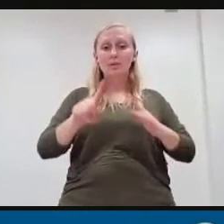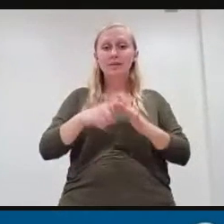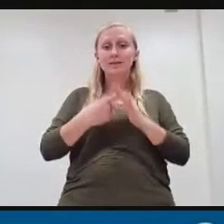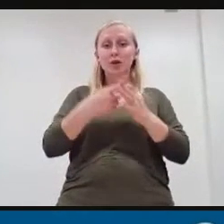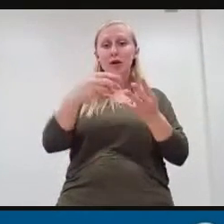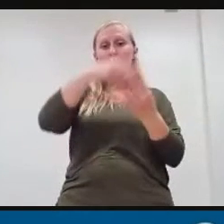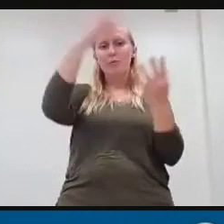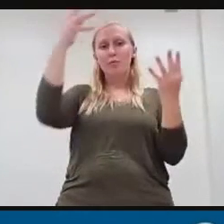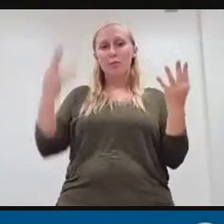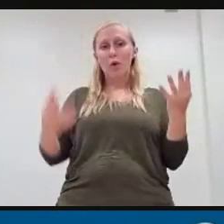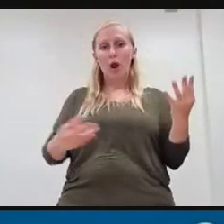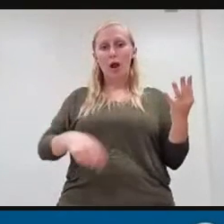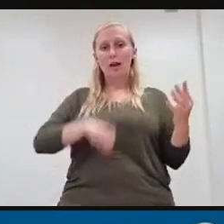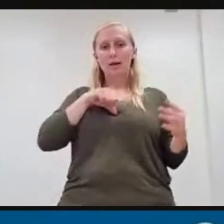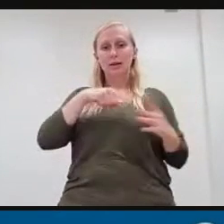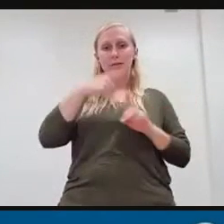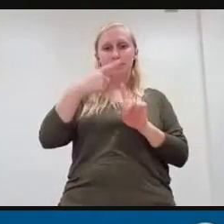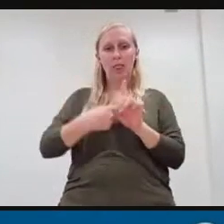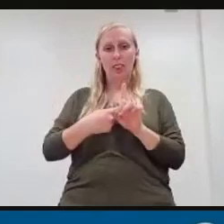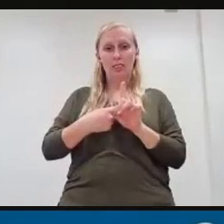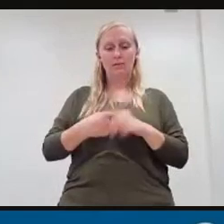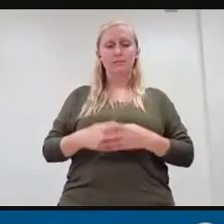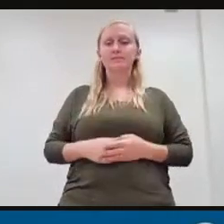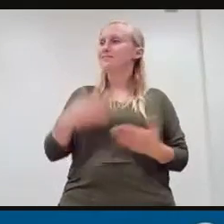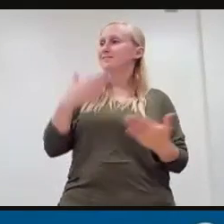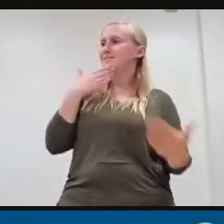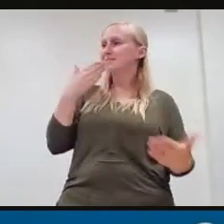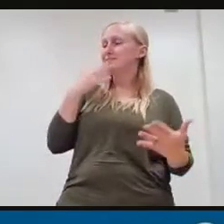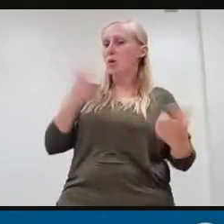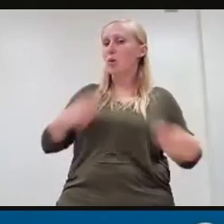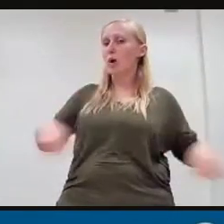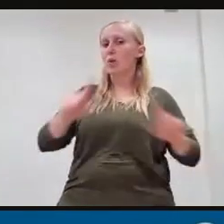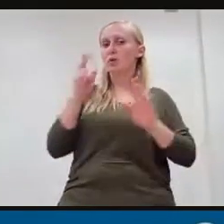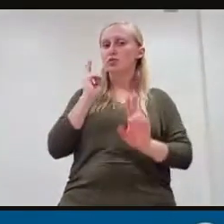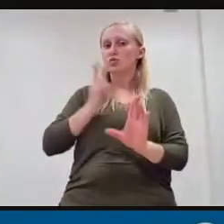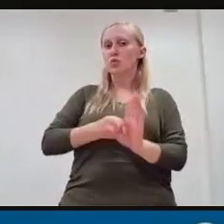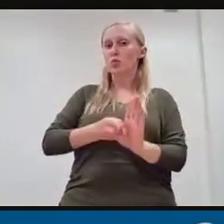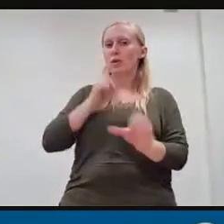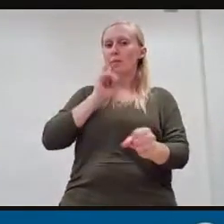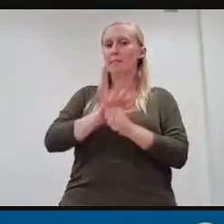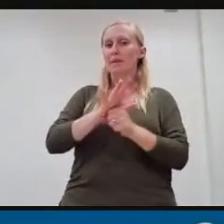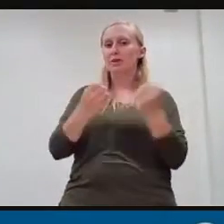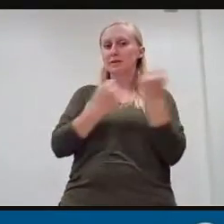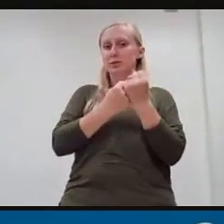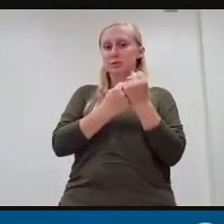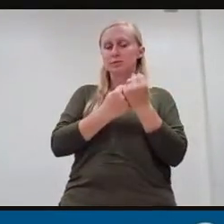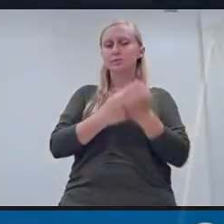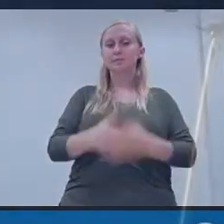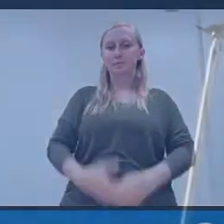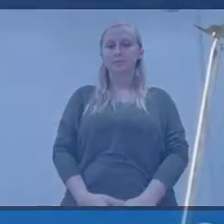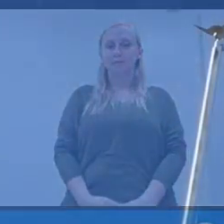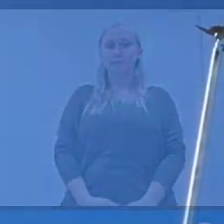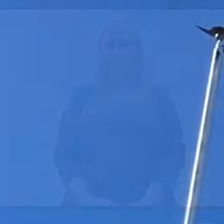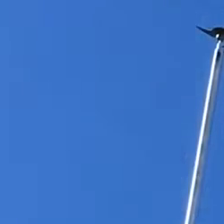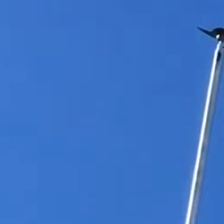Month. Thank you. I'd like you all to join me in saying the Pledge of Allegiance.